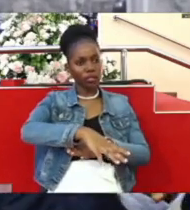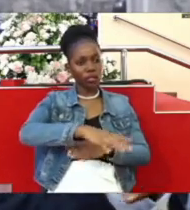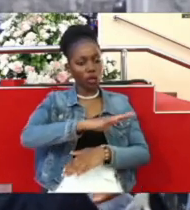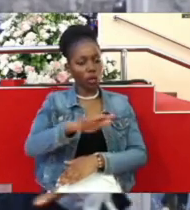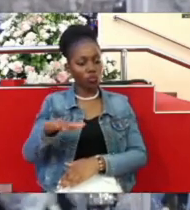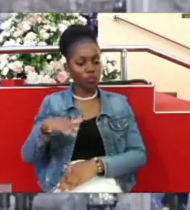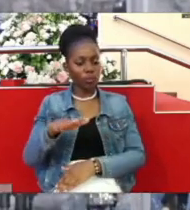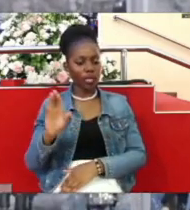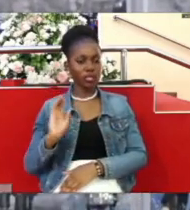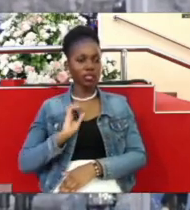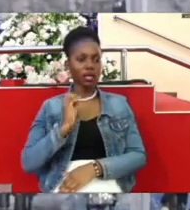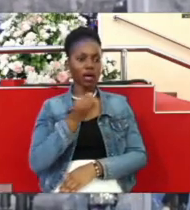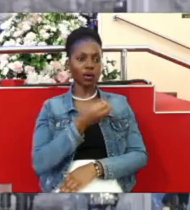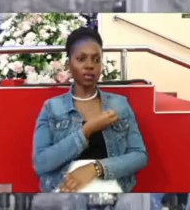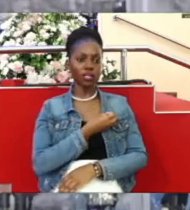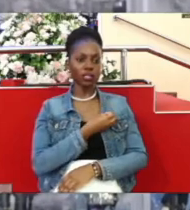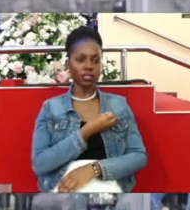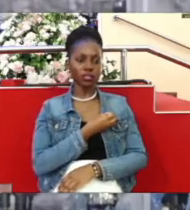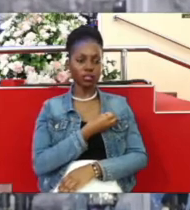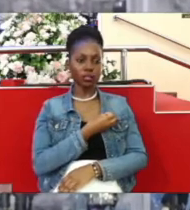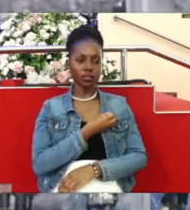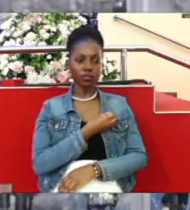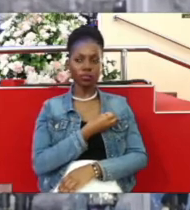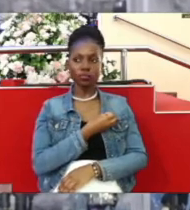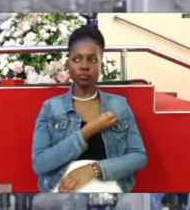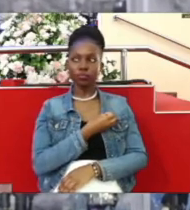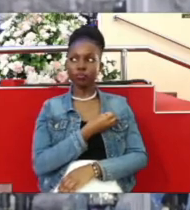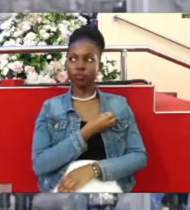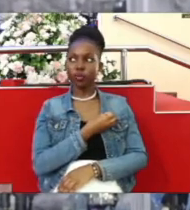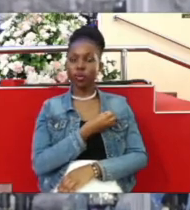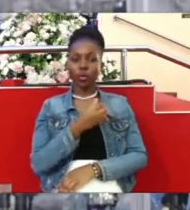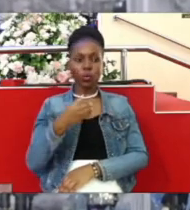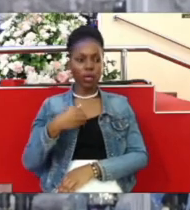of course there was more water that was coming into our land.